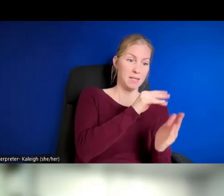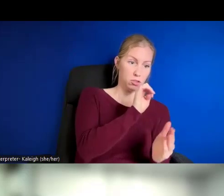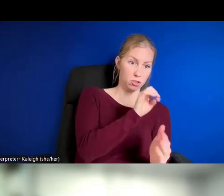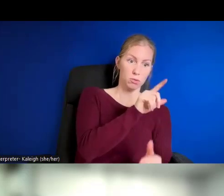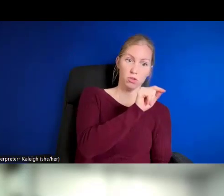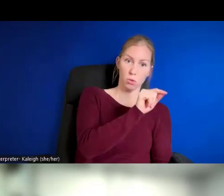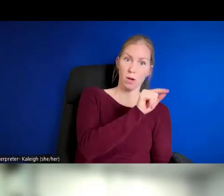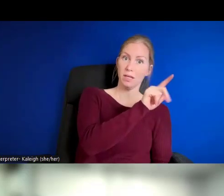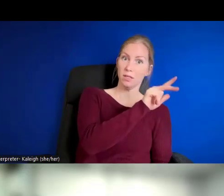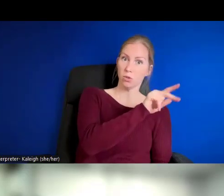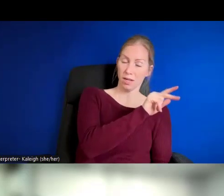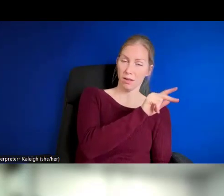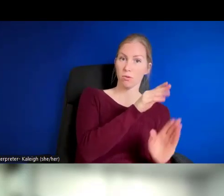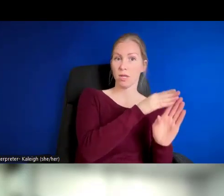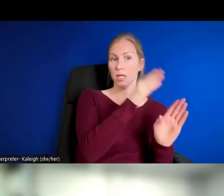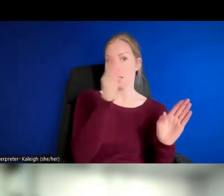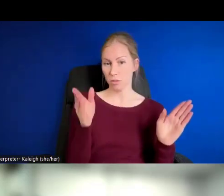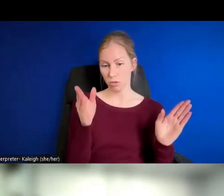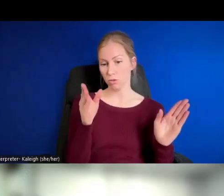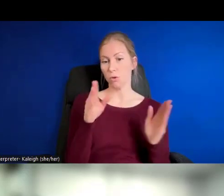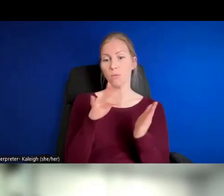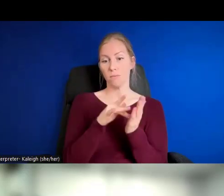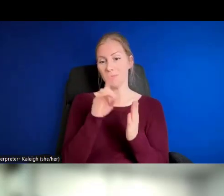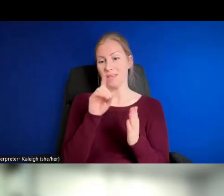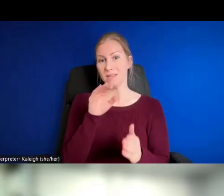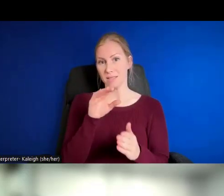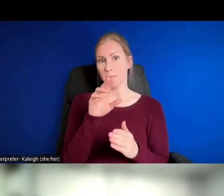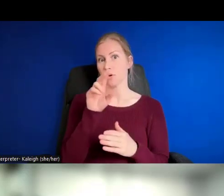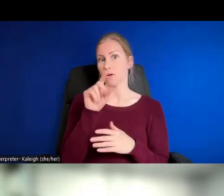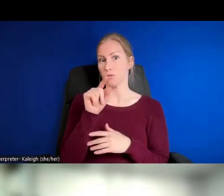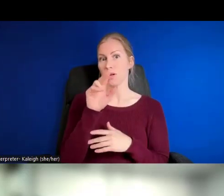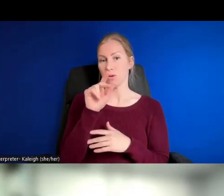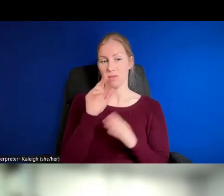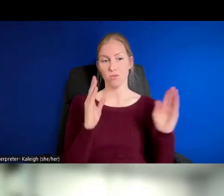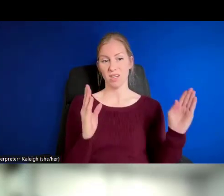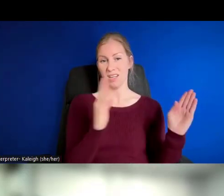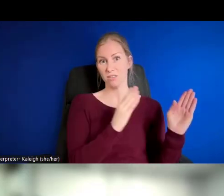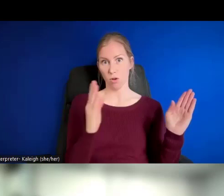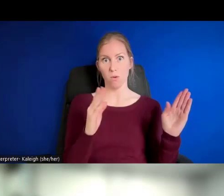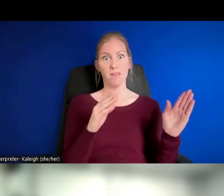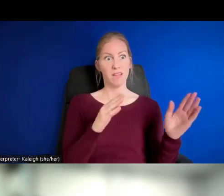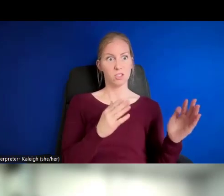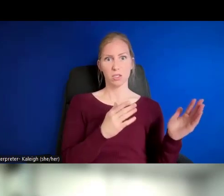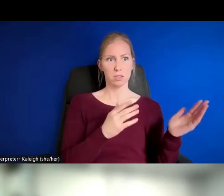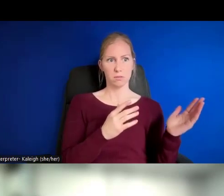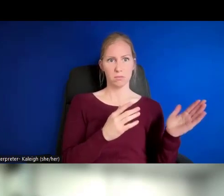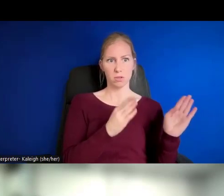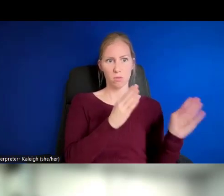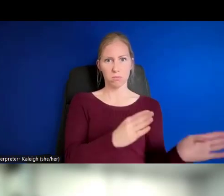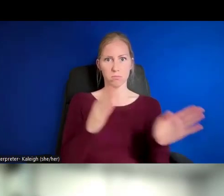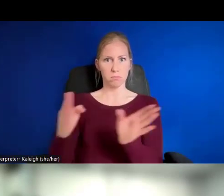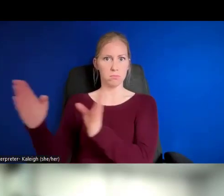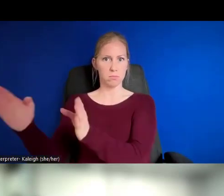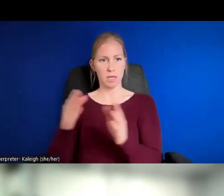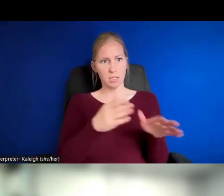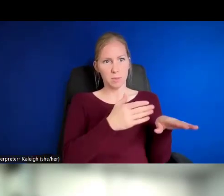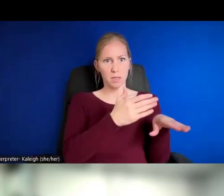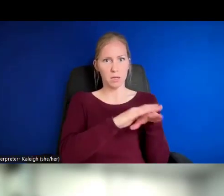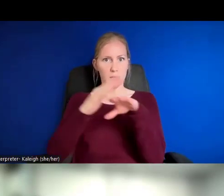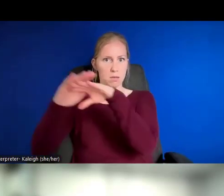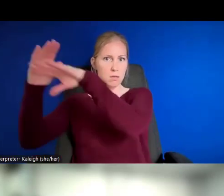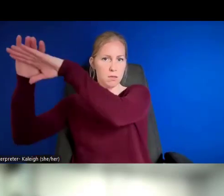mid-December of 2023. Based on these rates, Bridgewater's overall rate of medication restraint went up